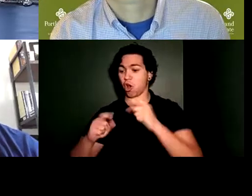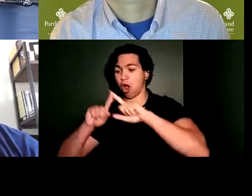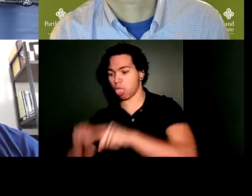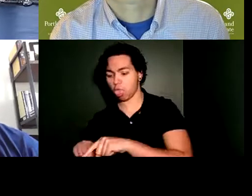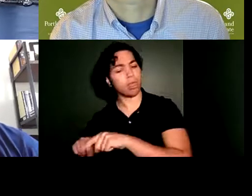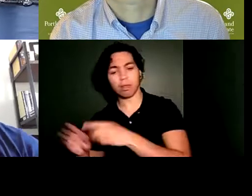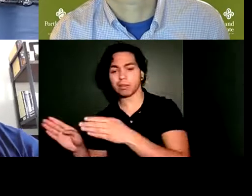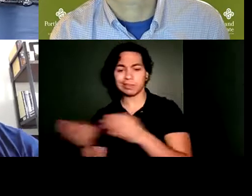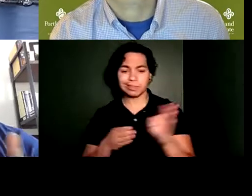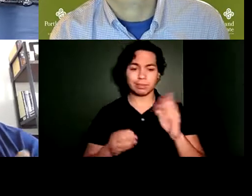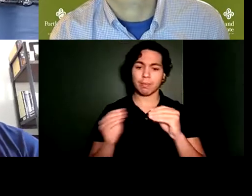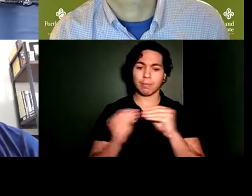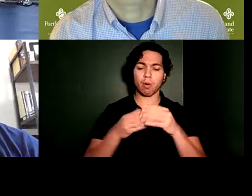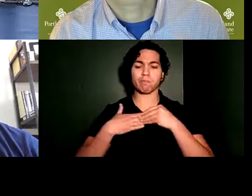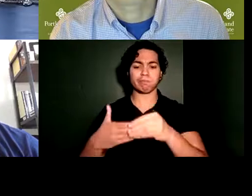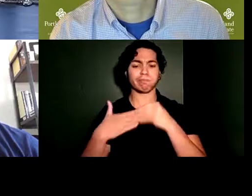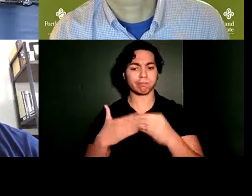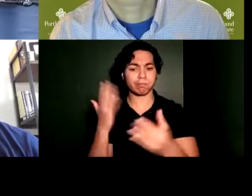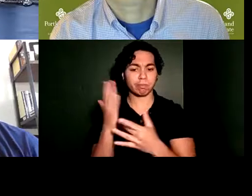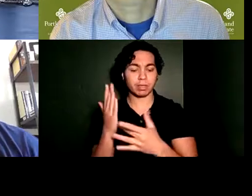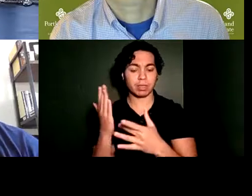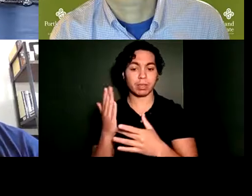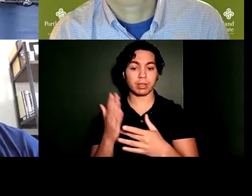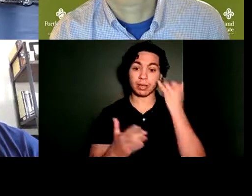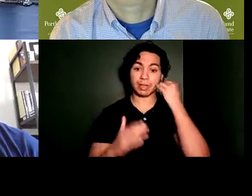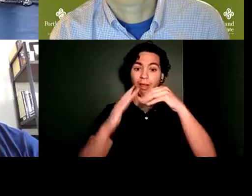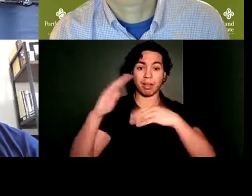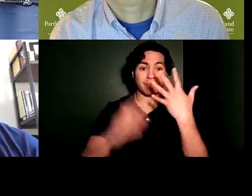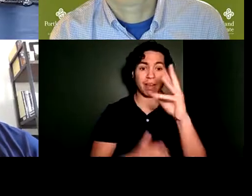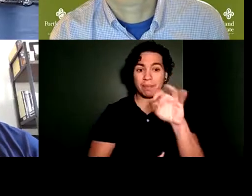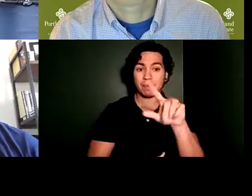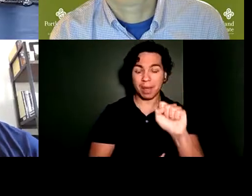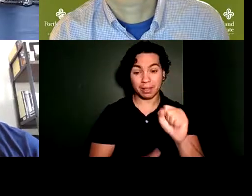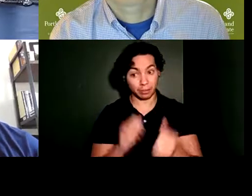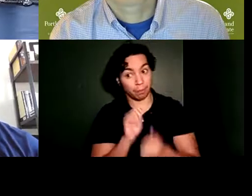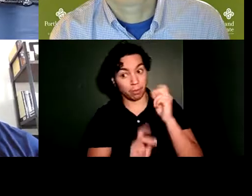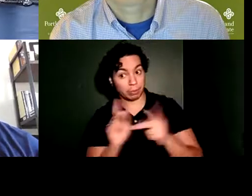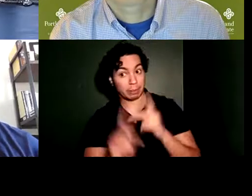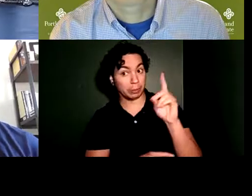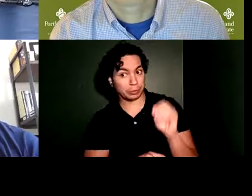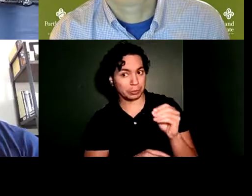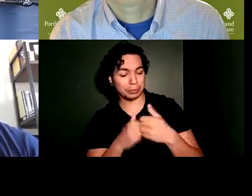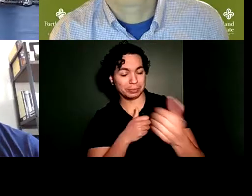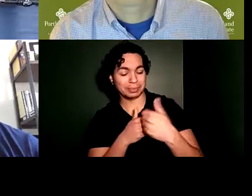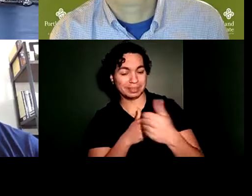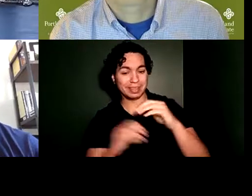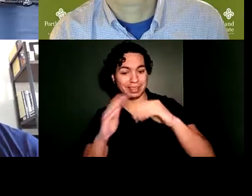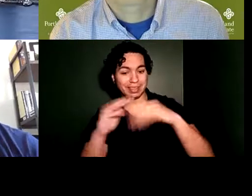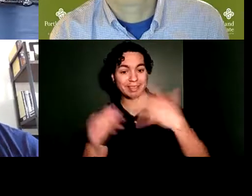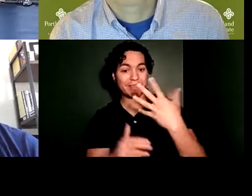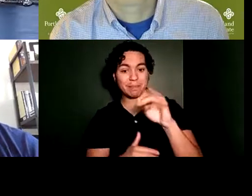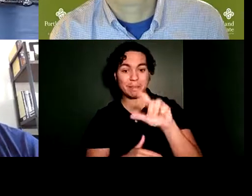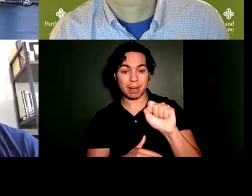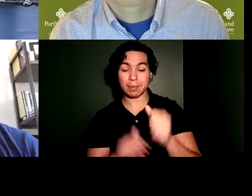able to close the gap when they're traveling under 5 miles, which is the bulk of all miles traveled, or all car trips is